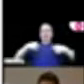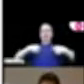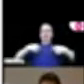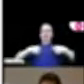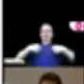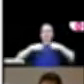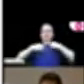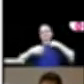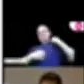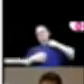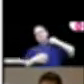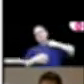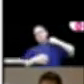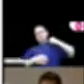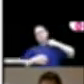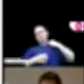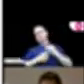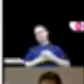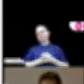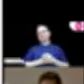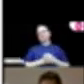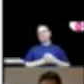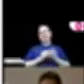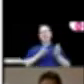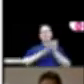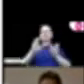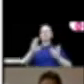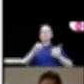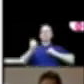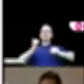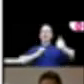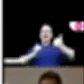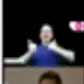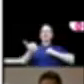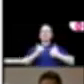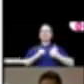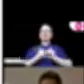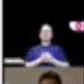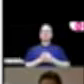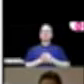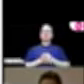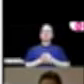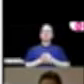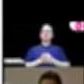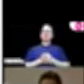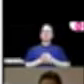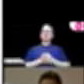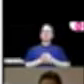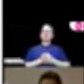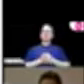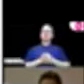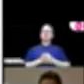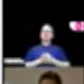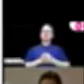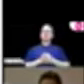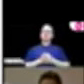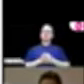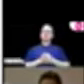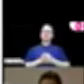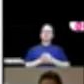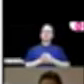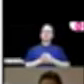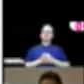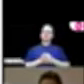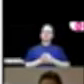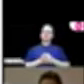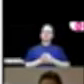in one of the Manchester Pride. I always feel like I believe in the statement that